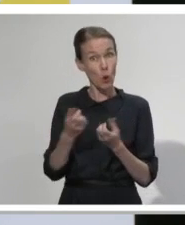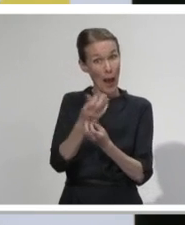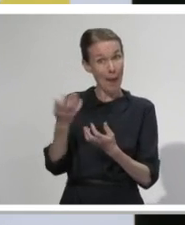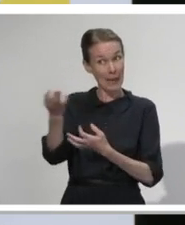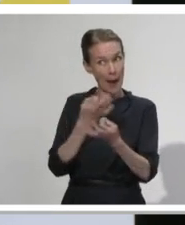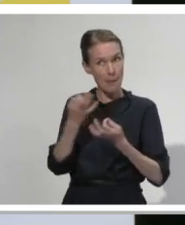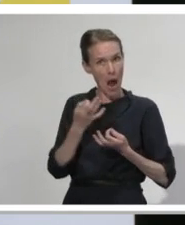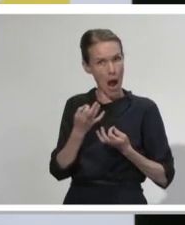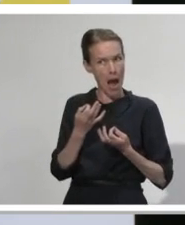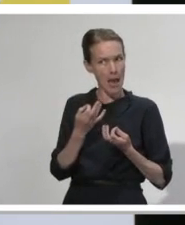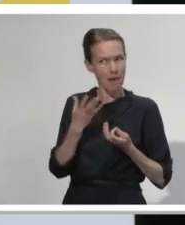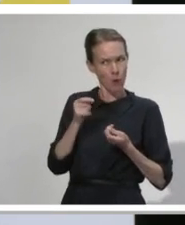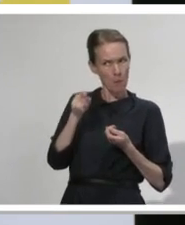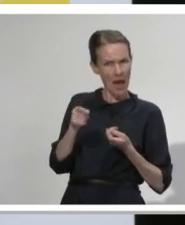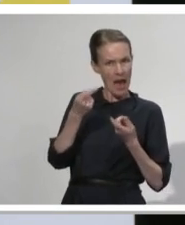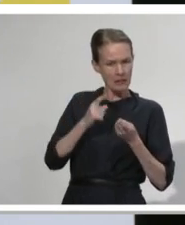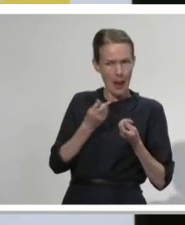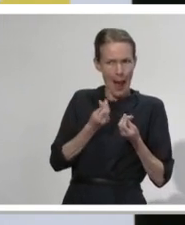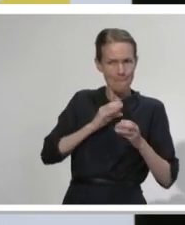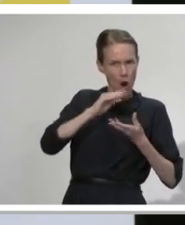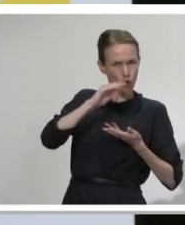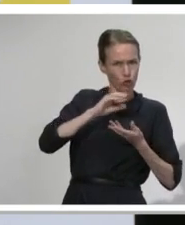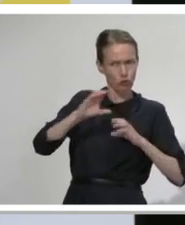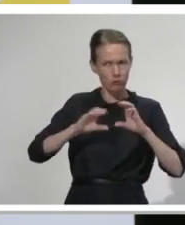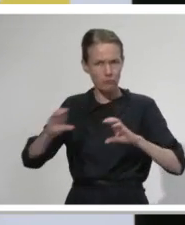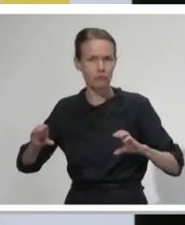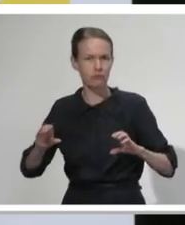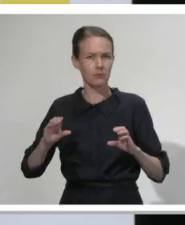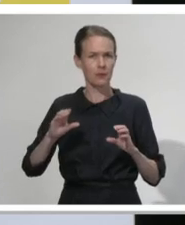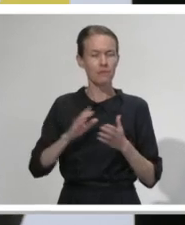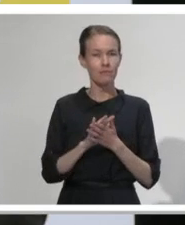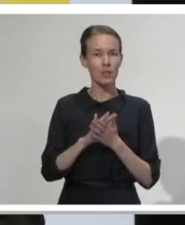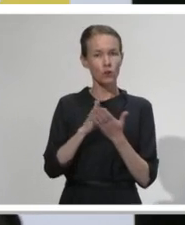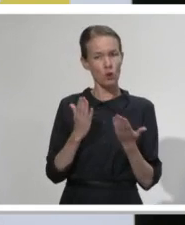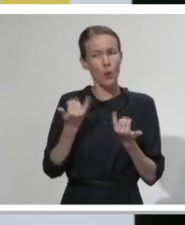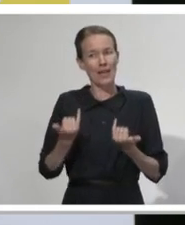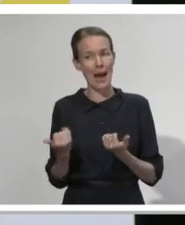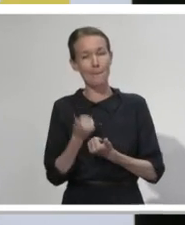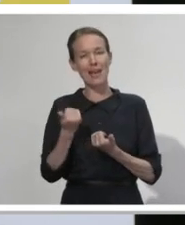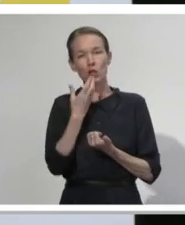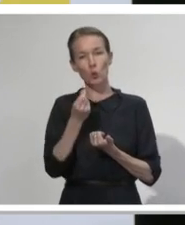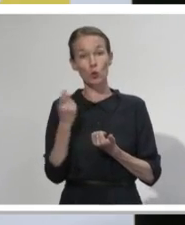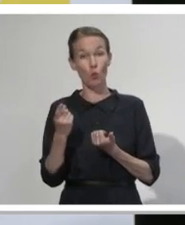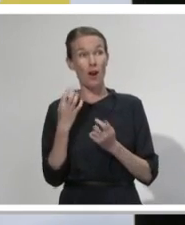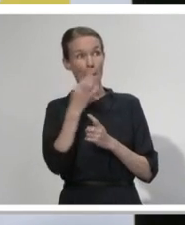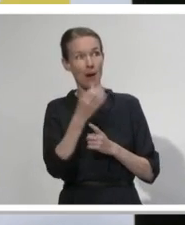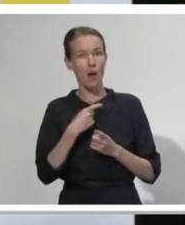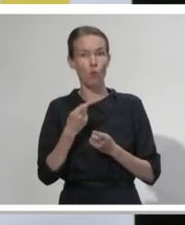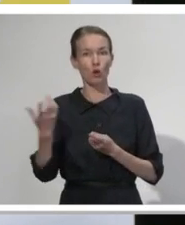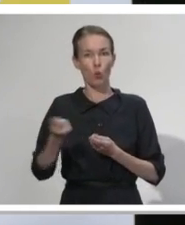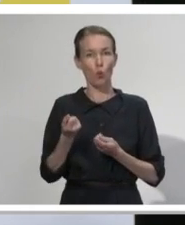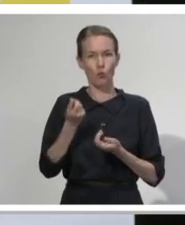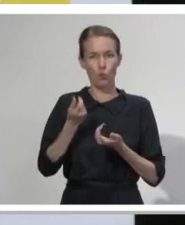So the amount of money that we need will be dependent on that. So, Jenna, how high is the risk that small businesses will default on those